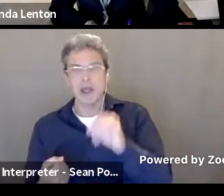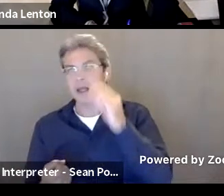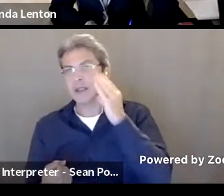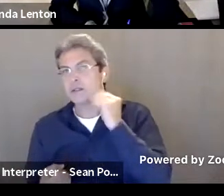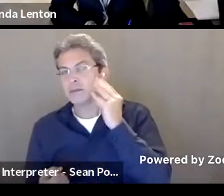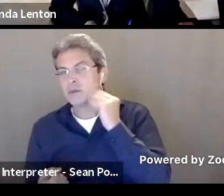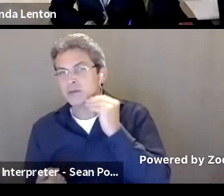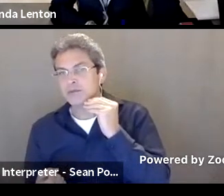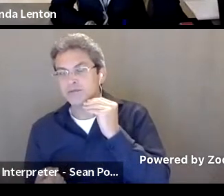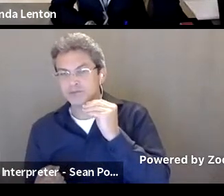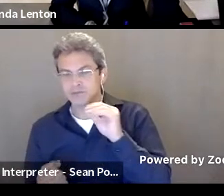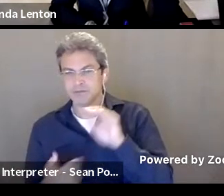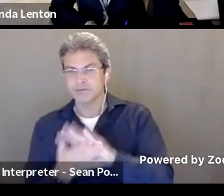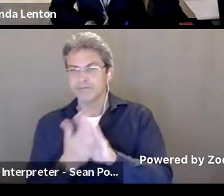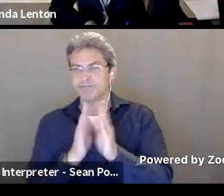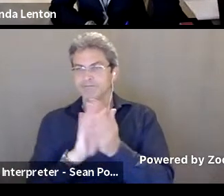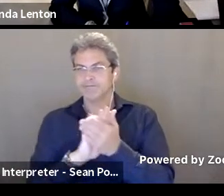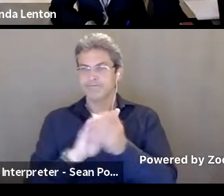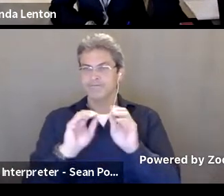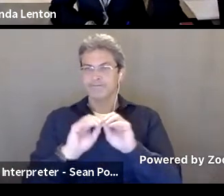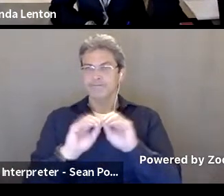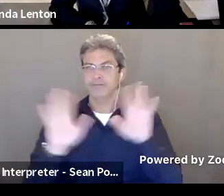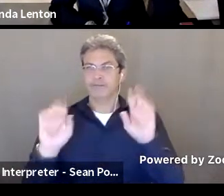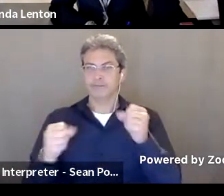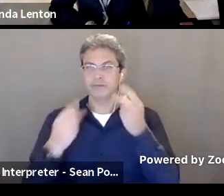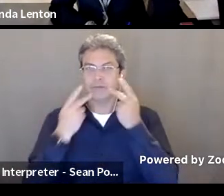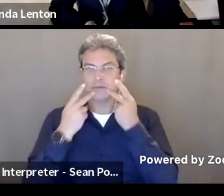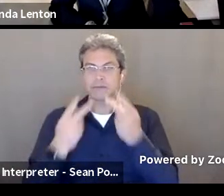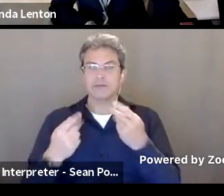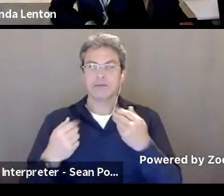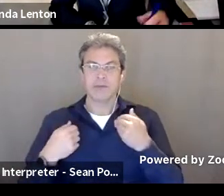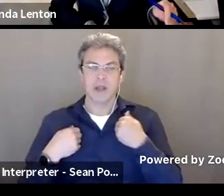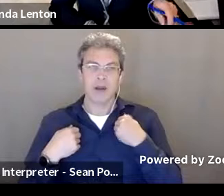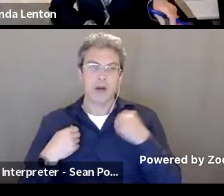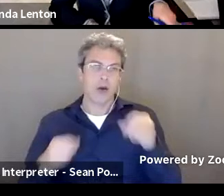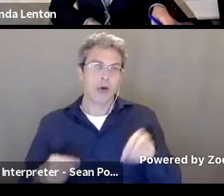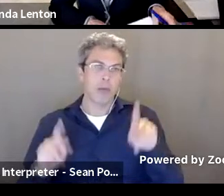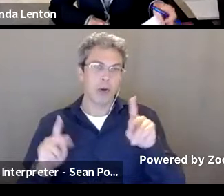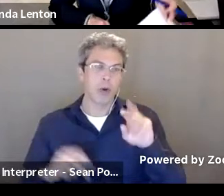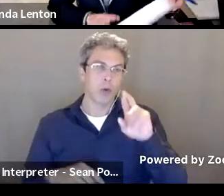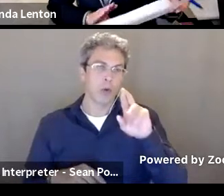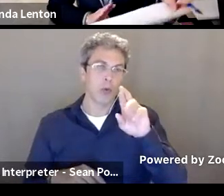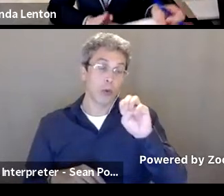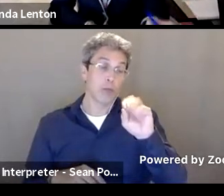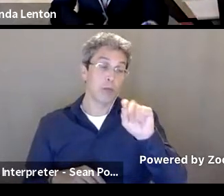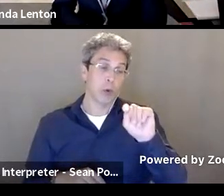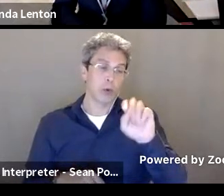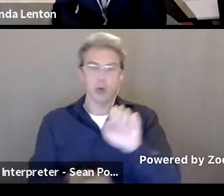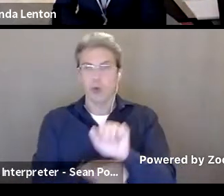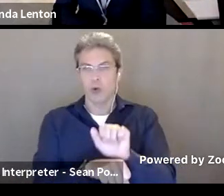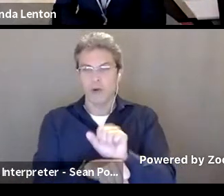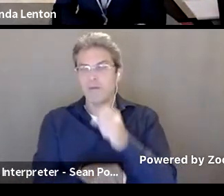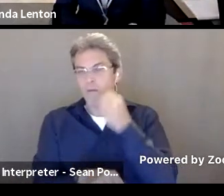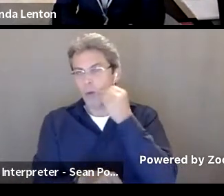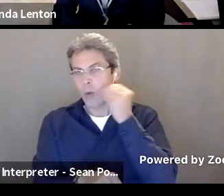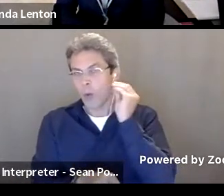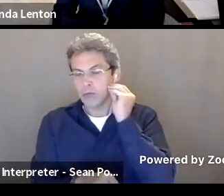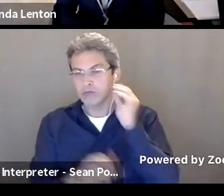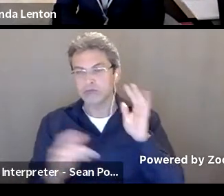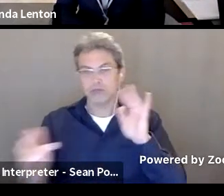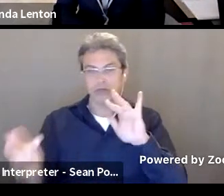that there are some opportunities for remote working at home. So we are working right now on